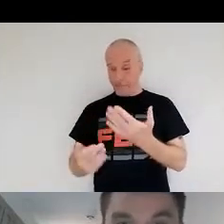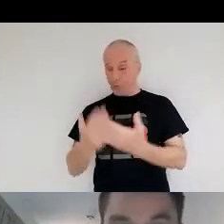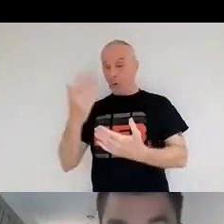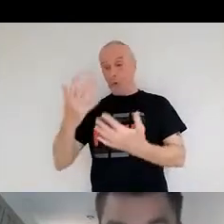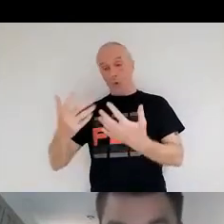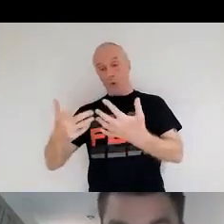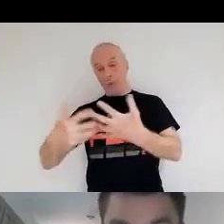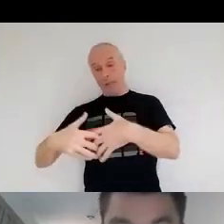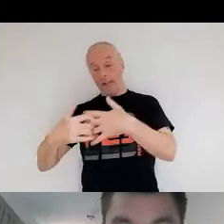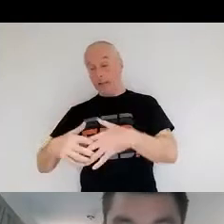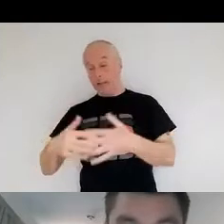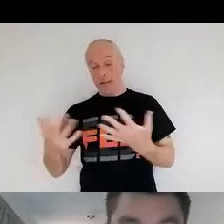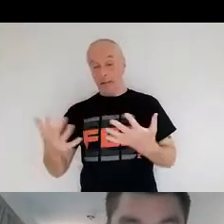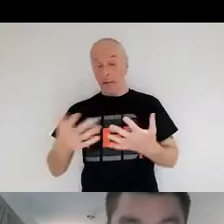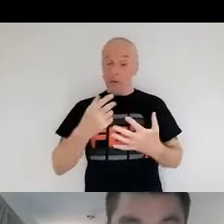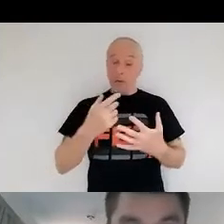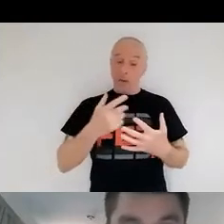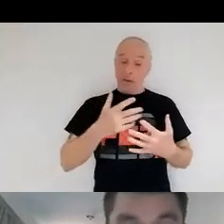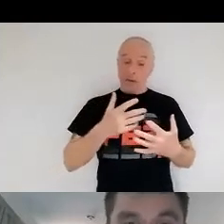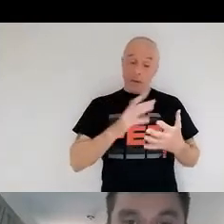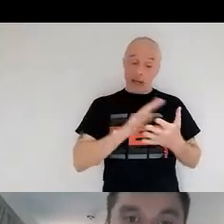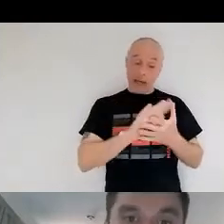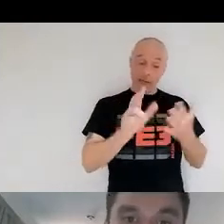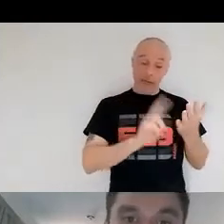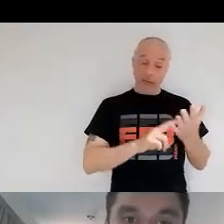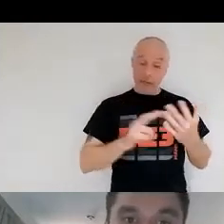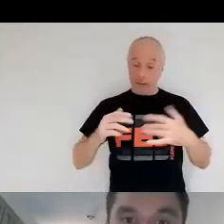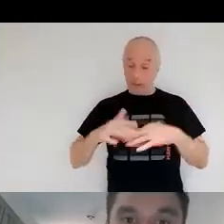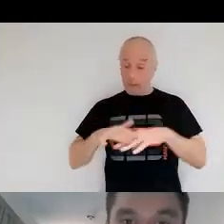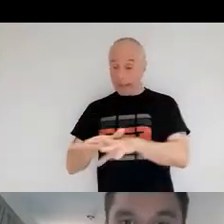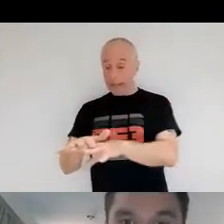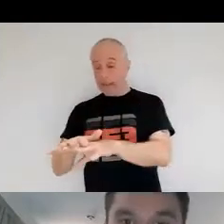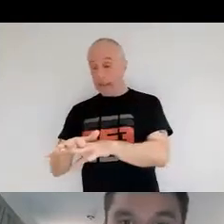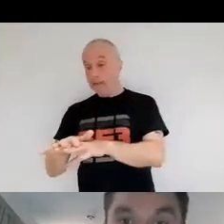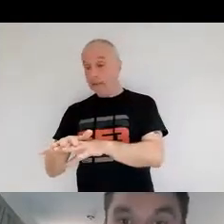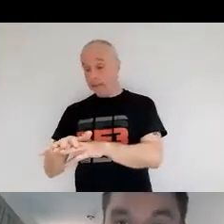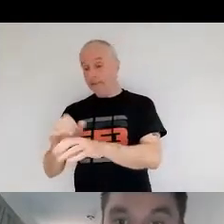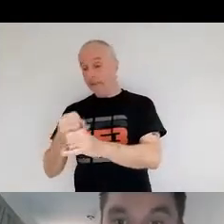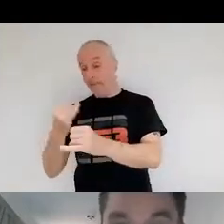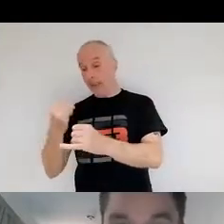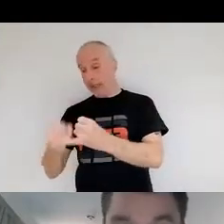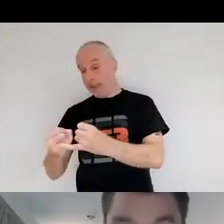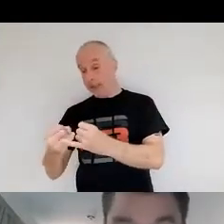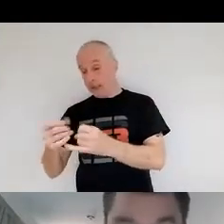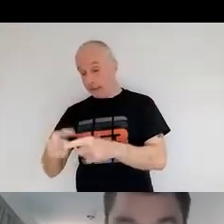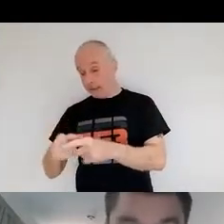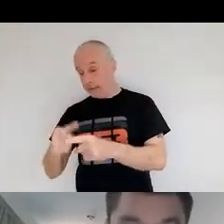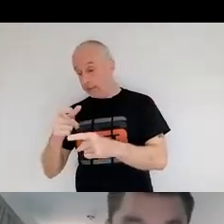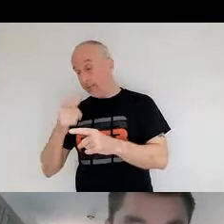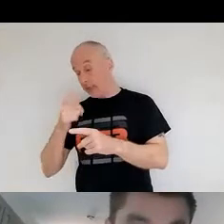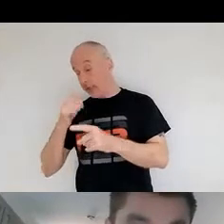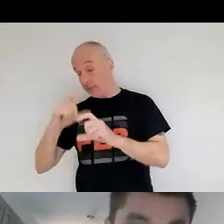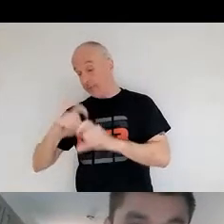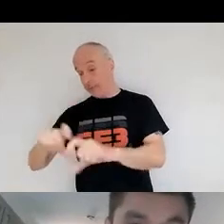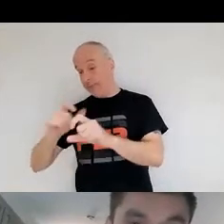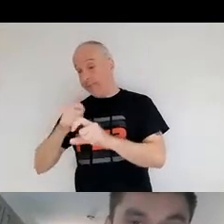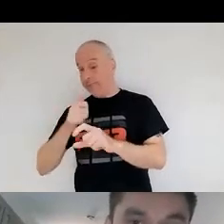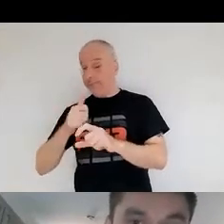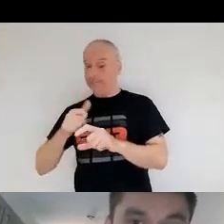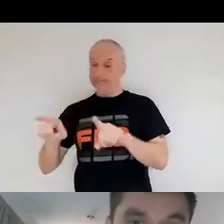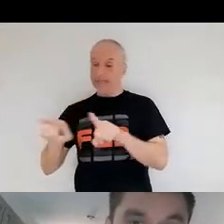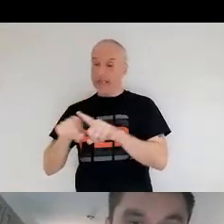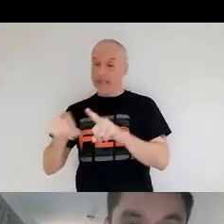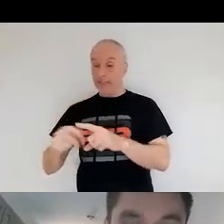production. And that's kind of fundamentally why hydrogen blending is important. It